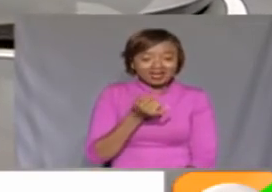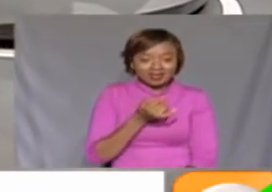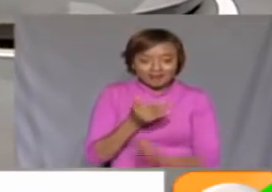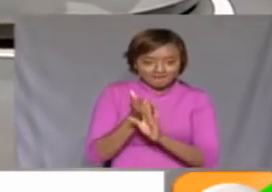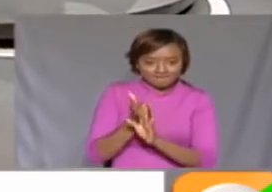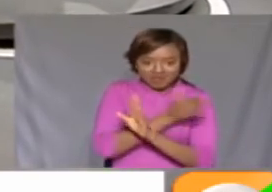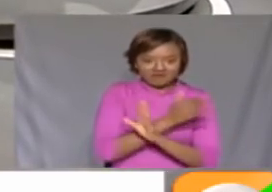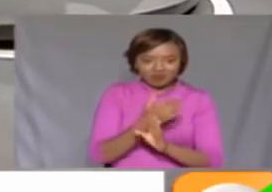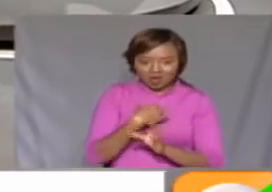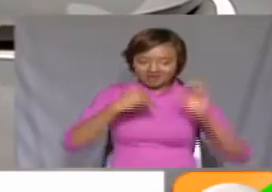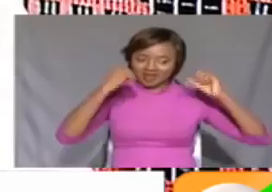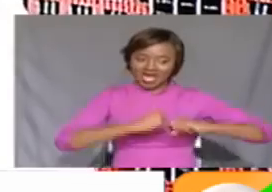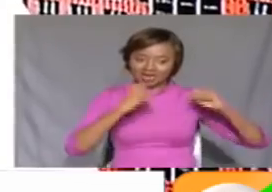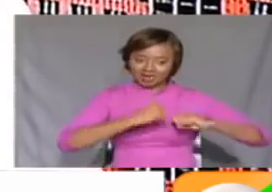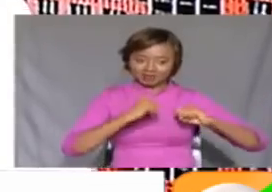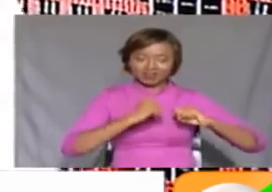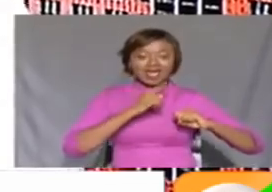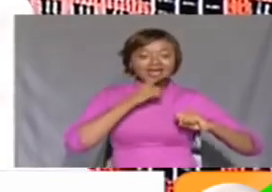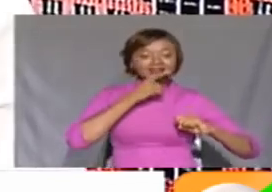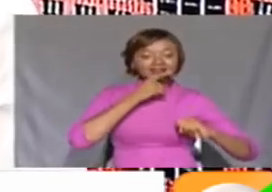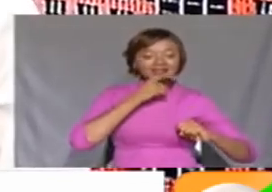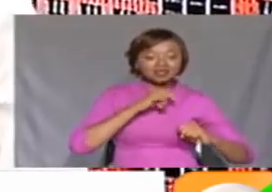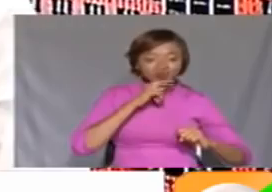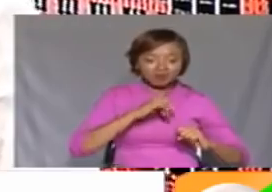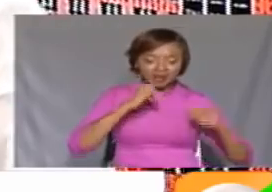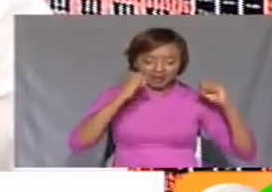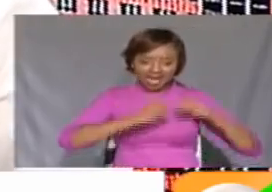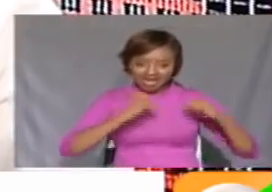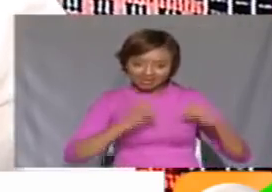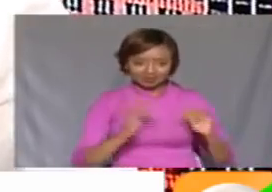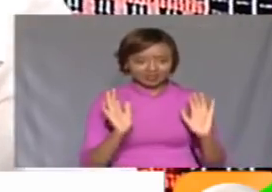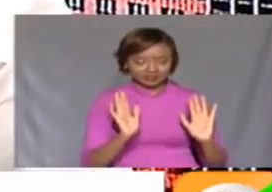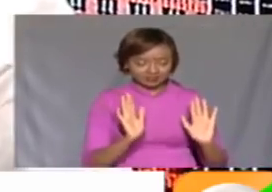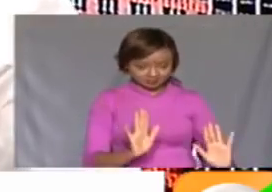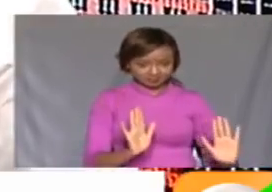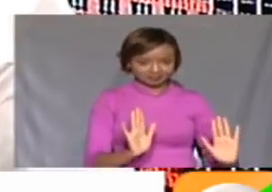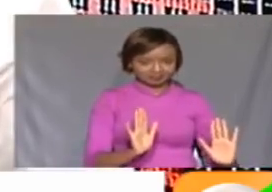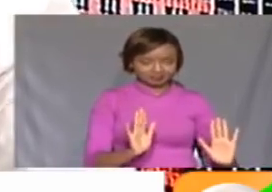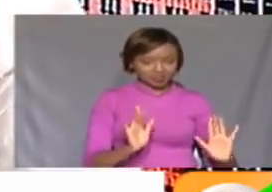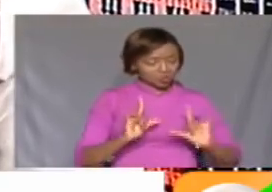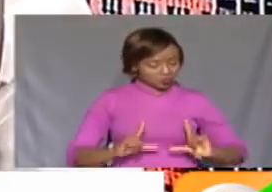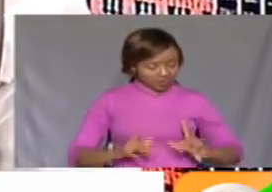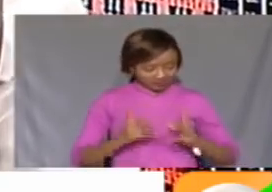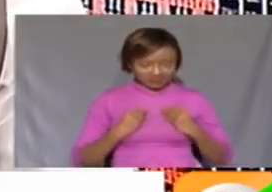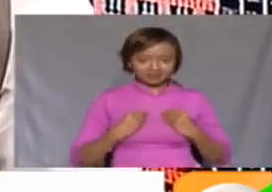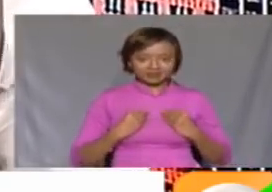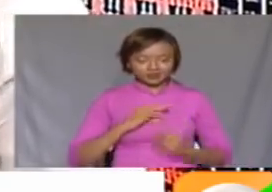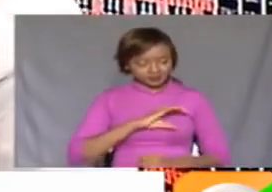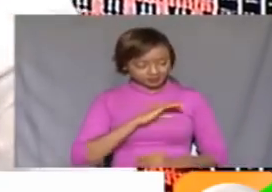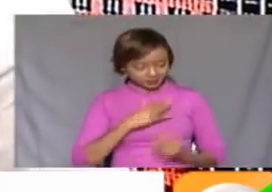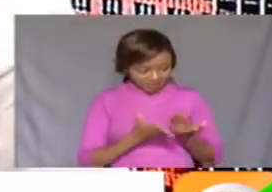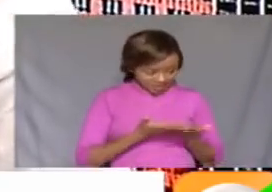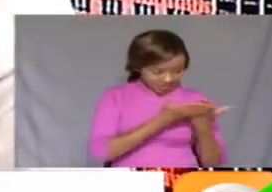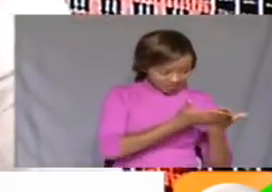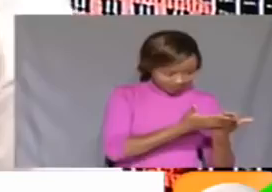of coexistence. Right. Let's agree to live together, basically. We help you with these